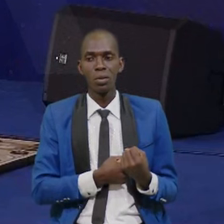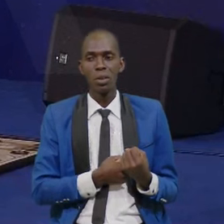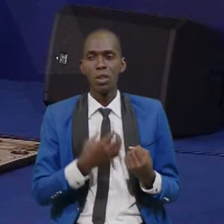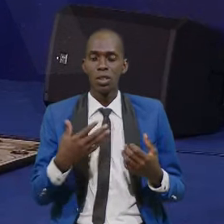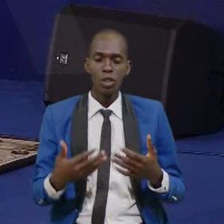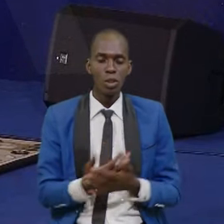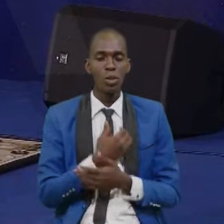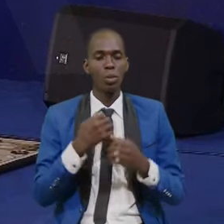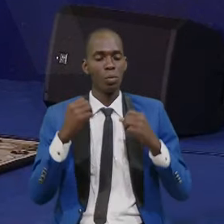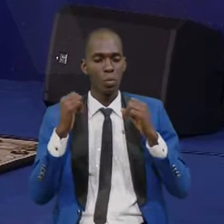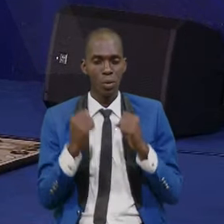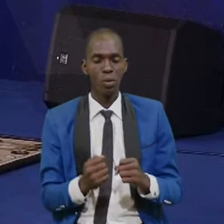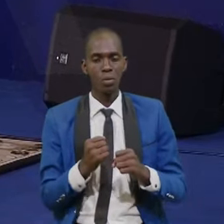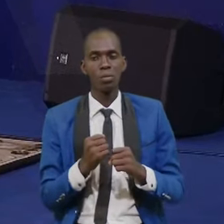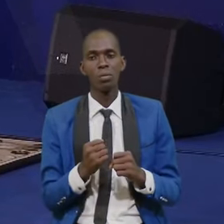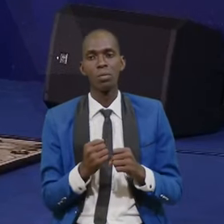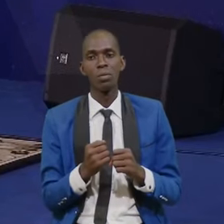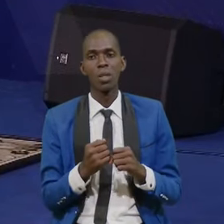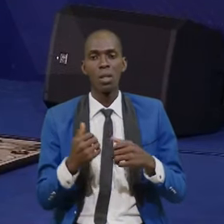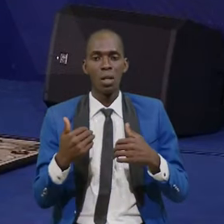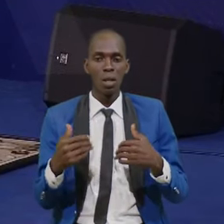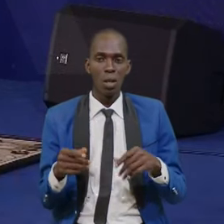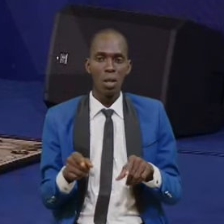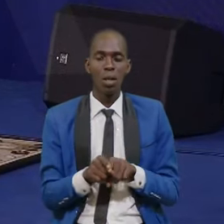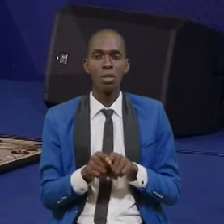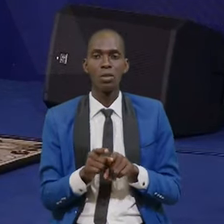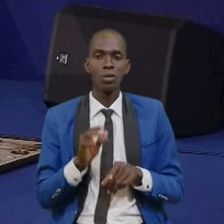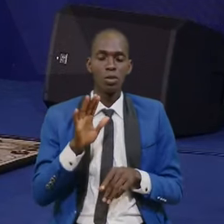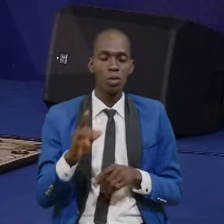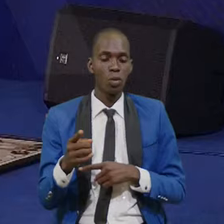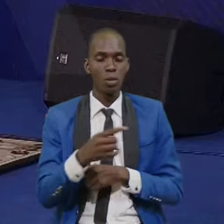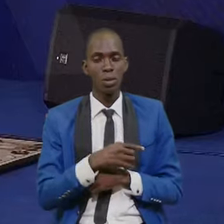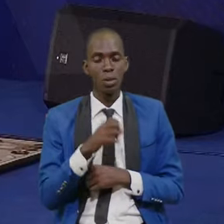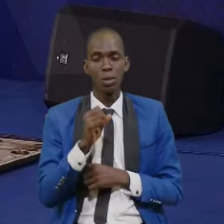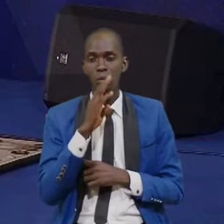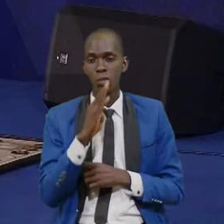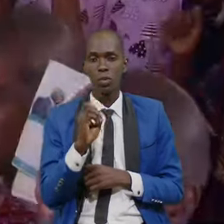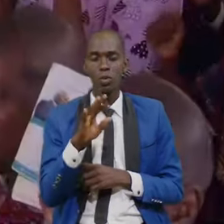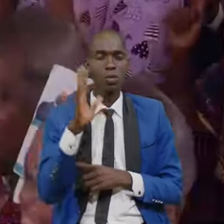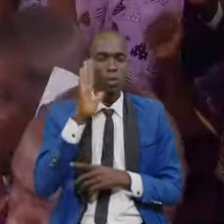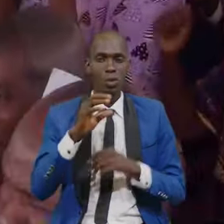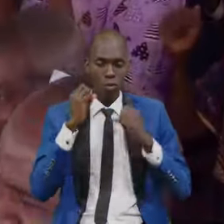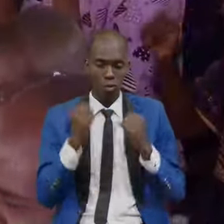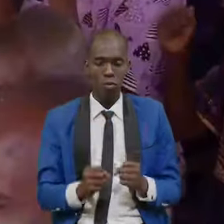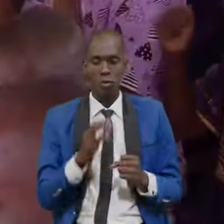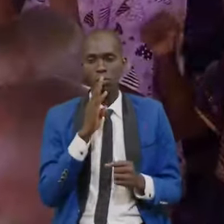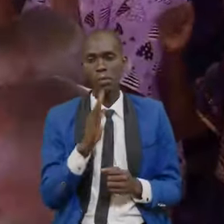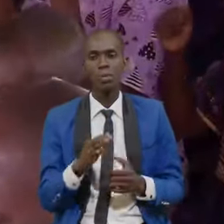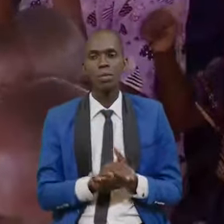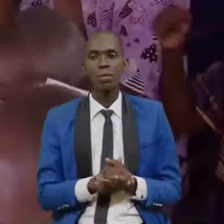power, amen. As your days, so shall your strength be.